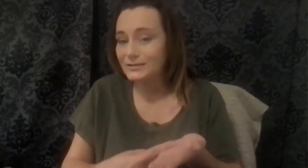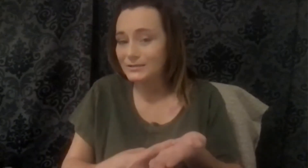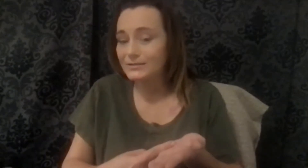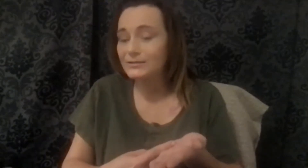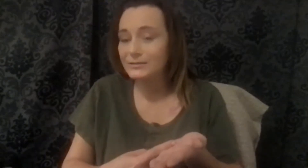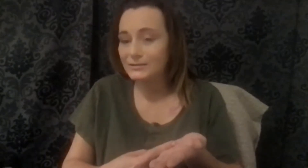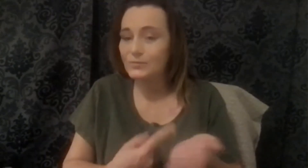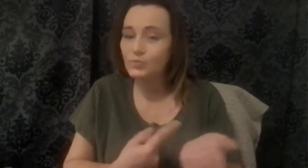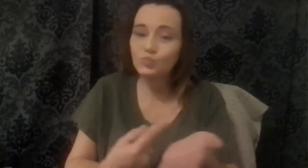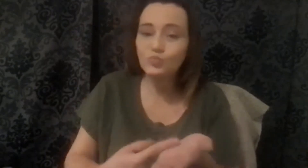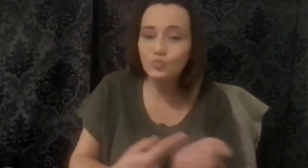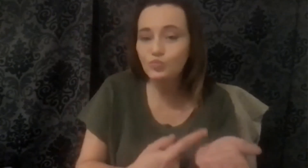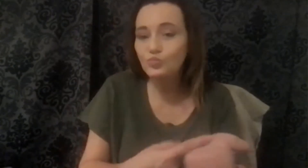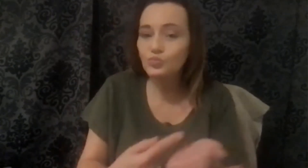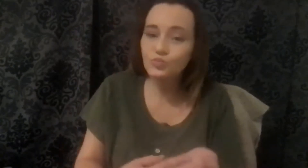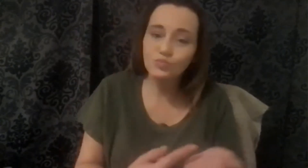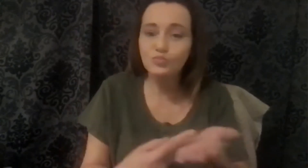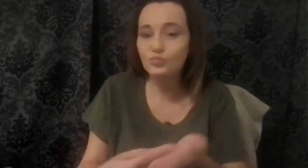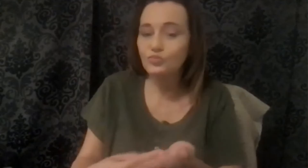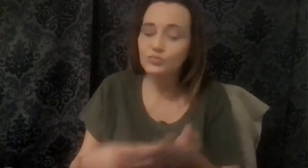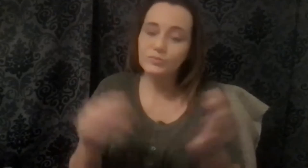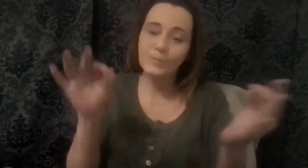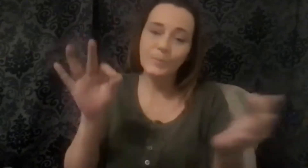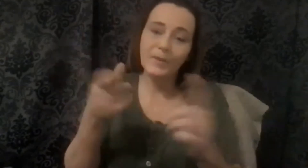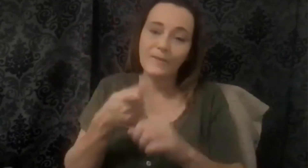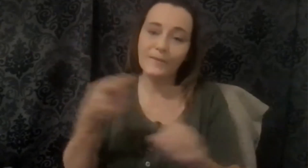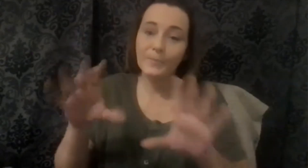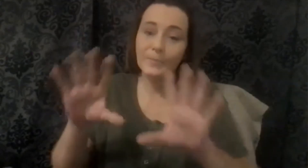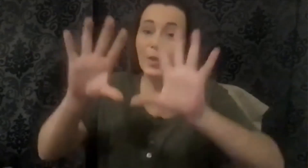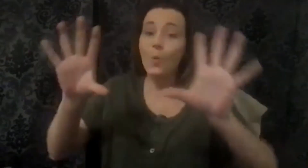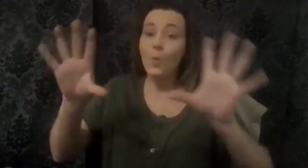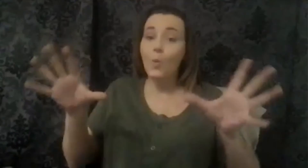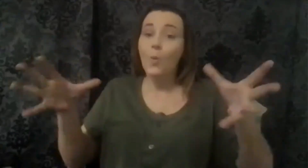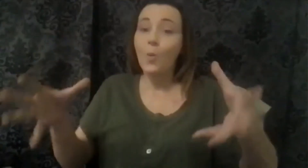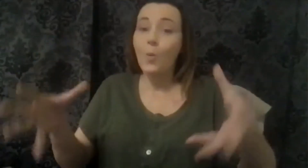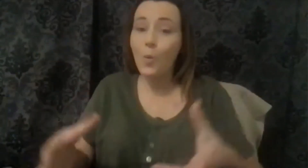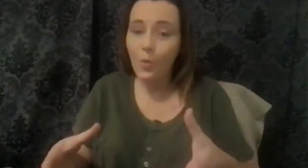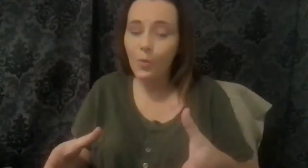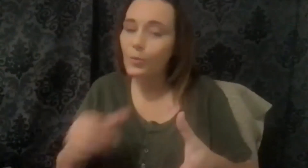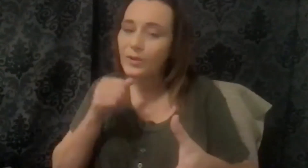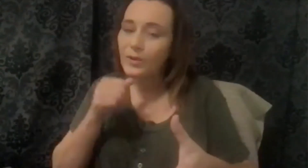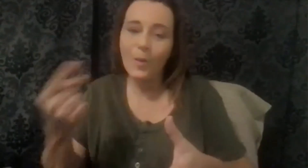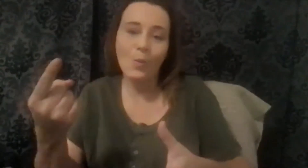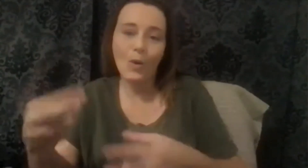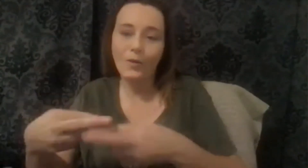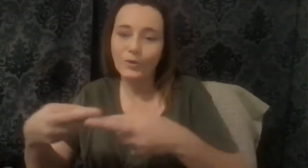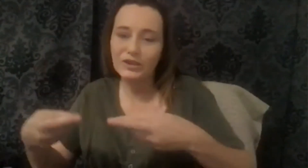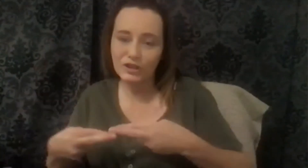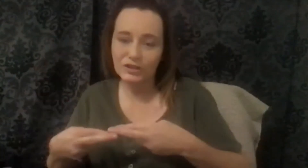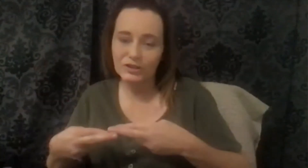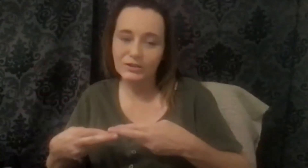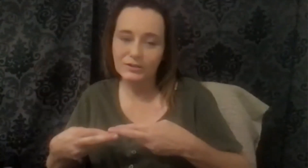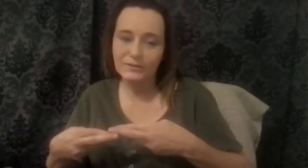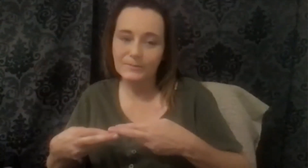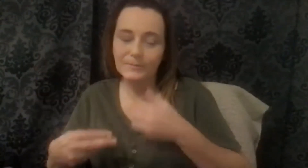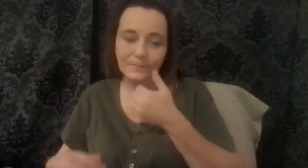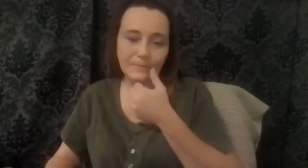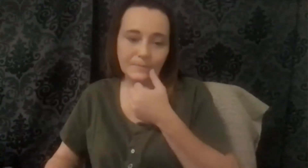the amount of input from the whole fellowship, not just one region, the way it is